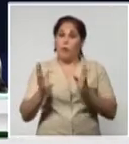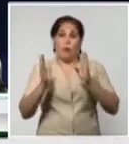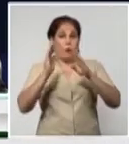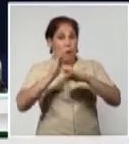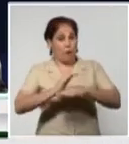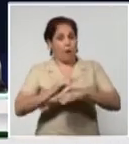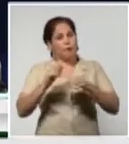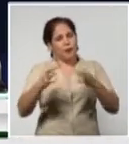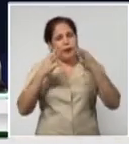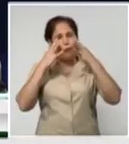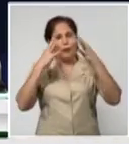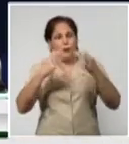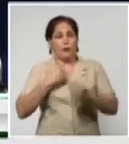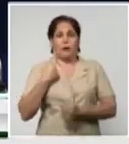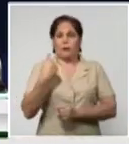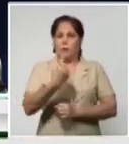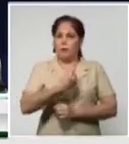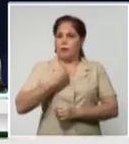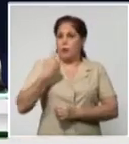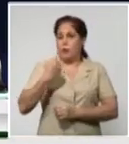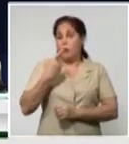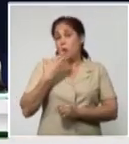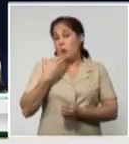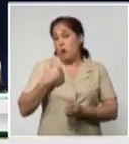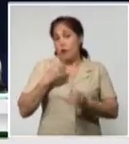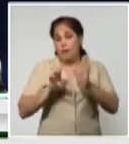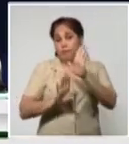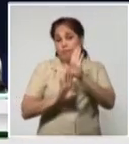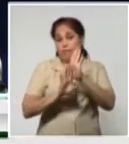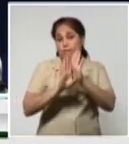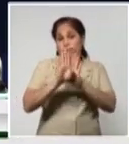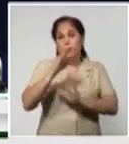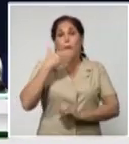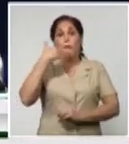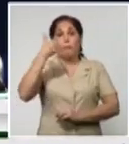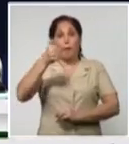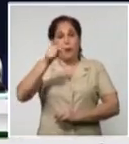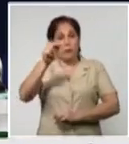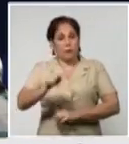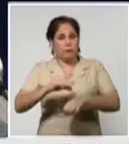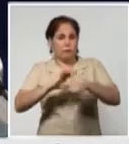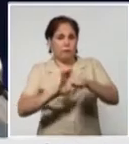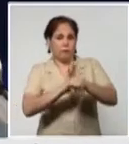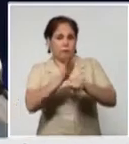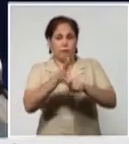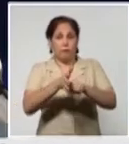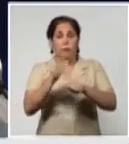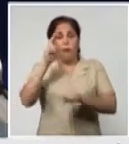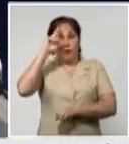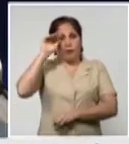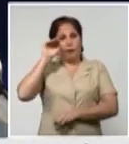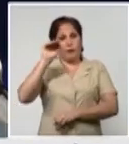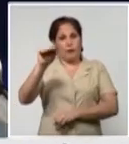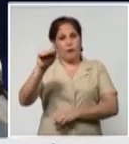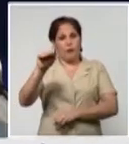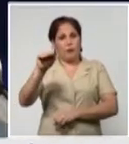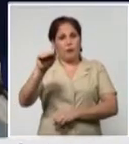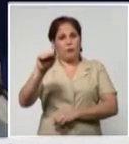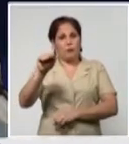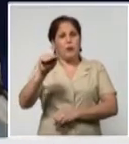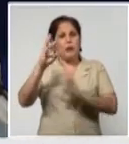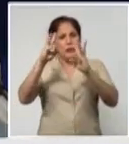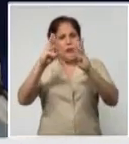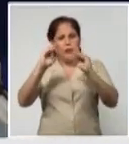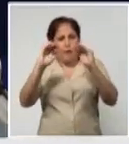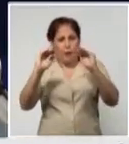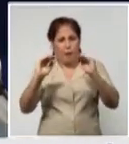important from the evolution of the pandemic point of view. Cuba has today probably the